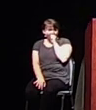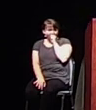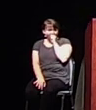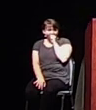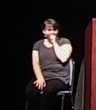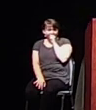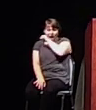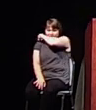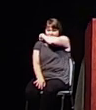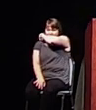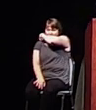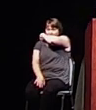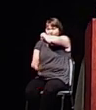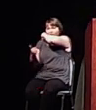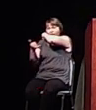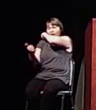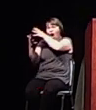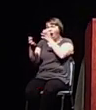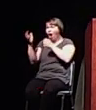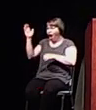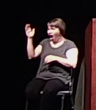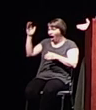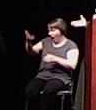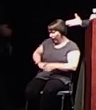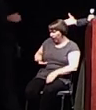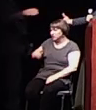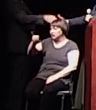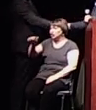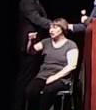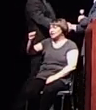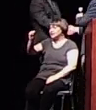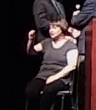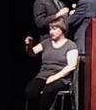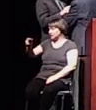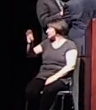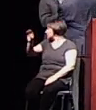I now have the honor of introducing you to Dr. Jason Curtis.